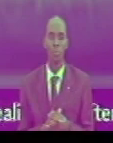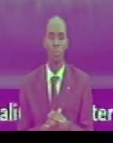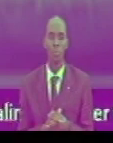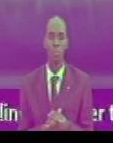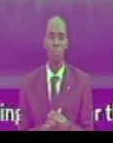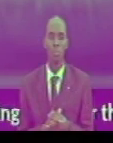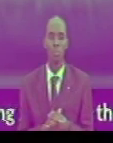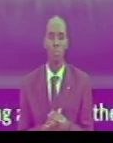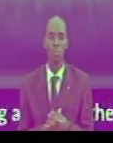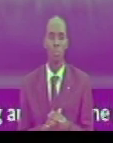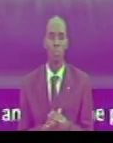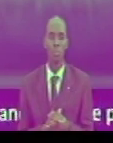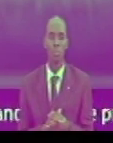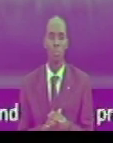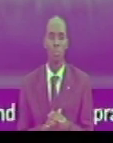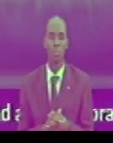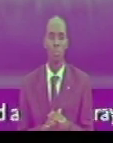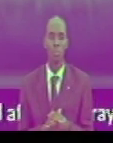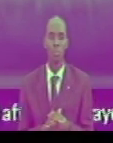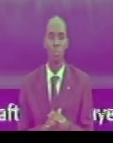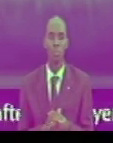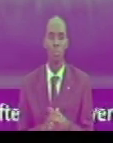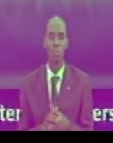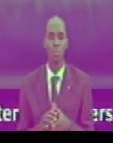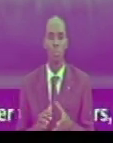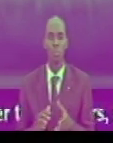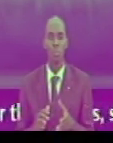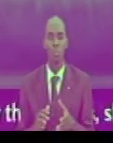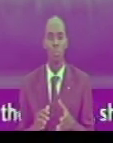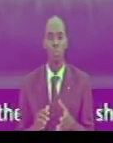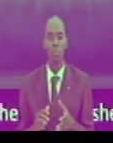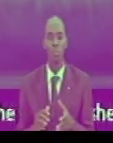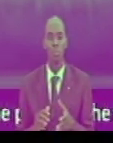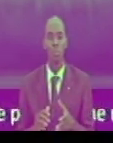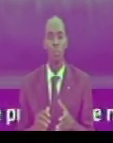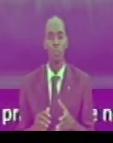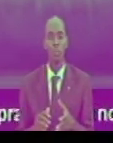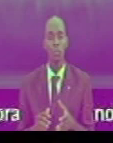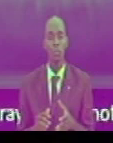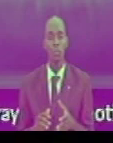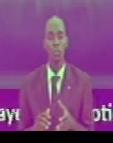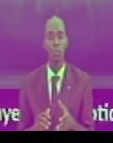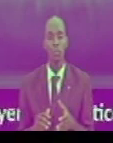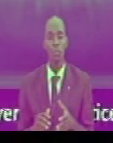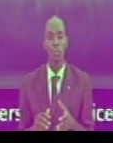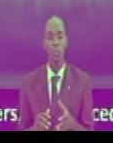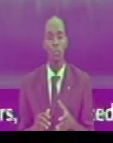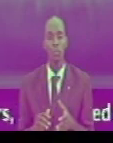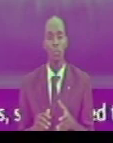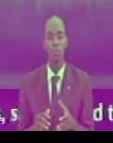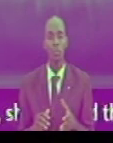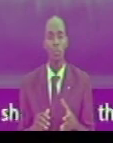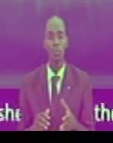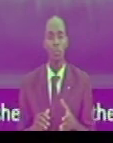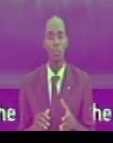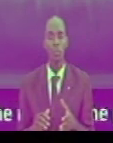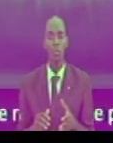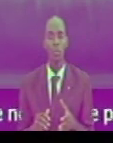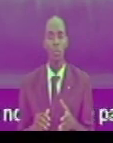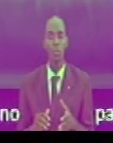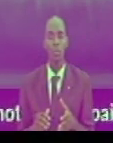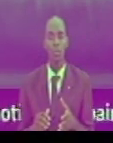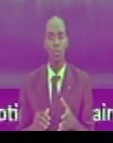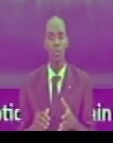because it's just God. It's just God. It has just been in between life and